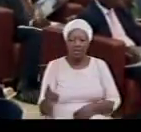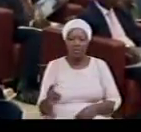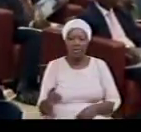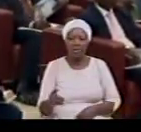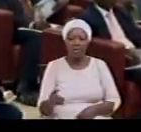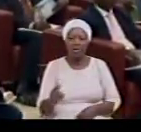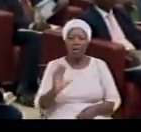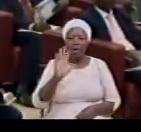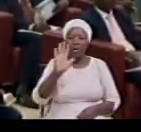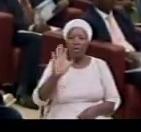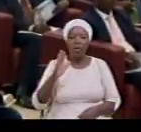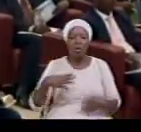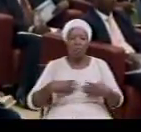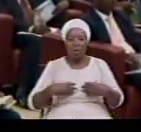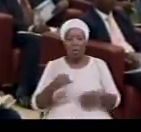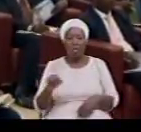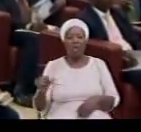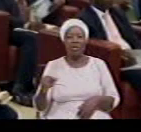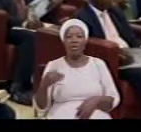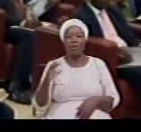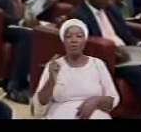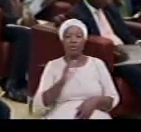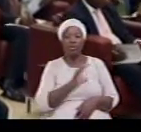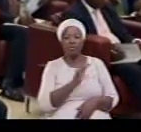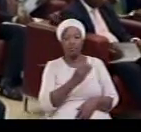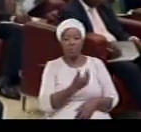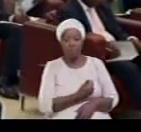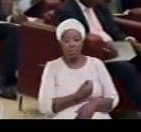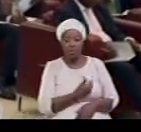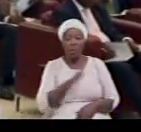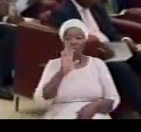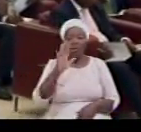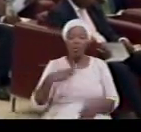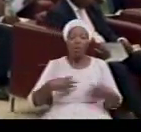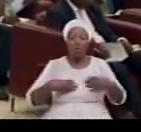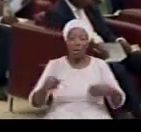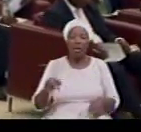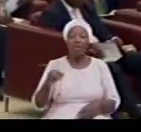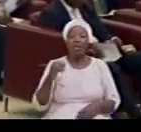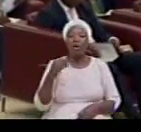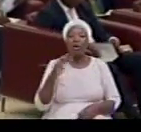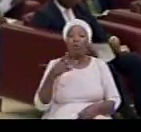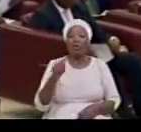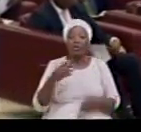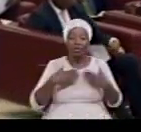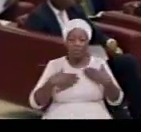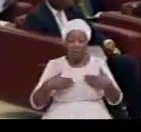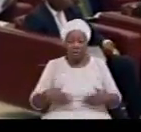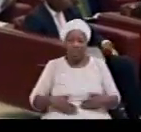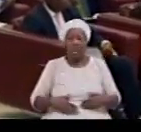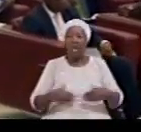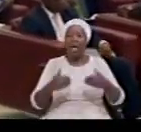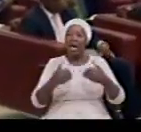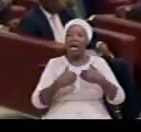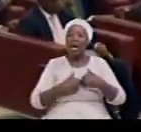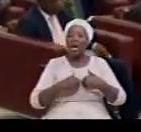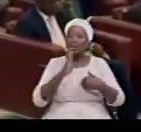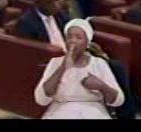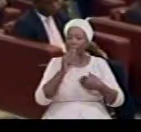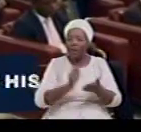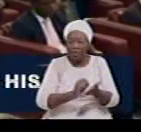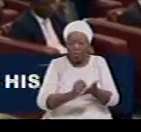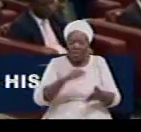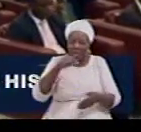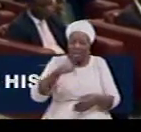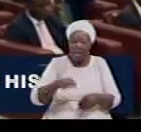healing of the soul, your healing of the body has been recorded in